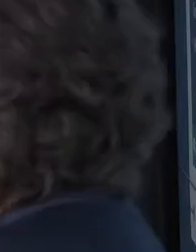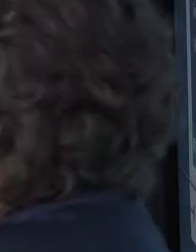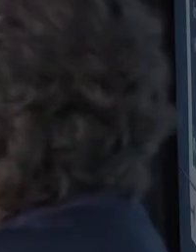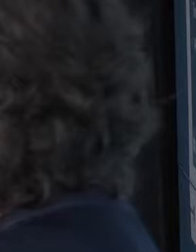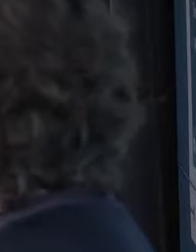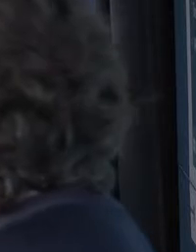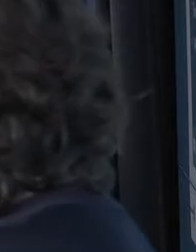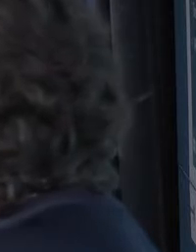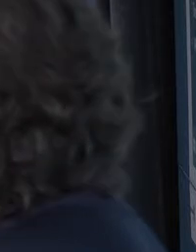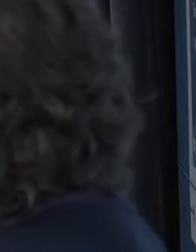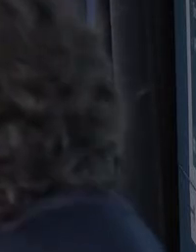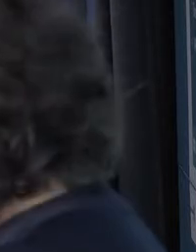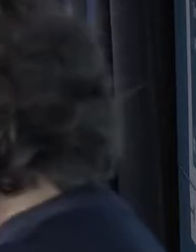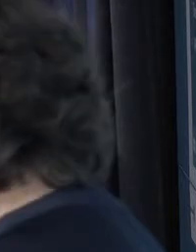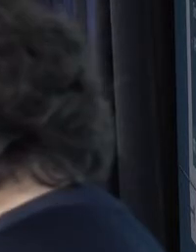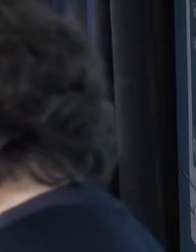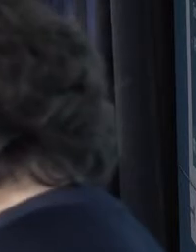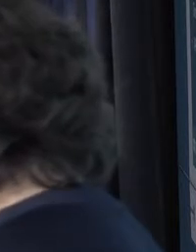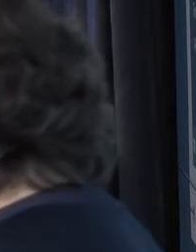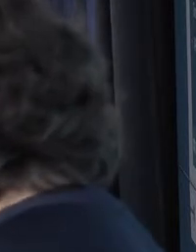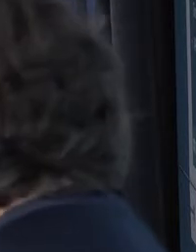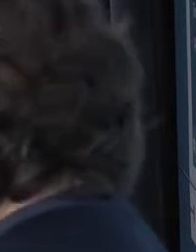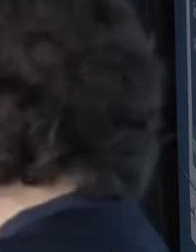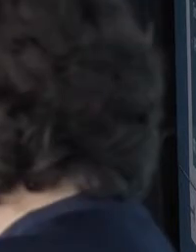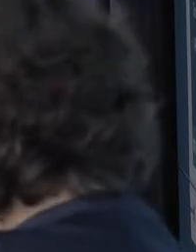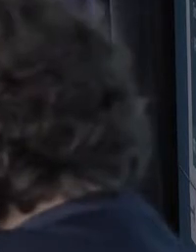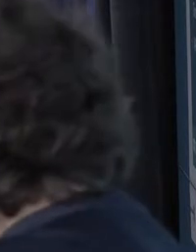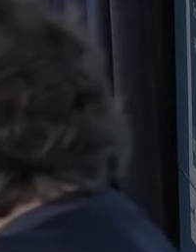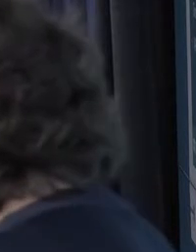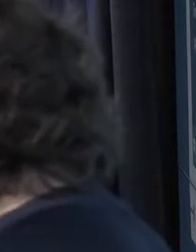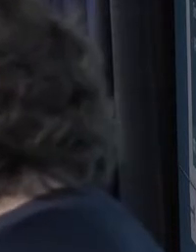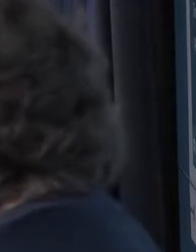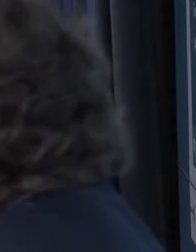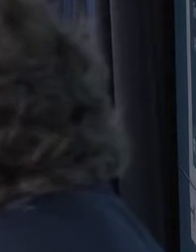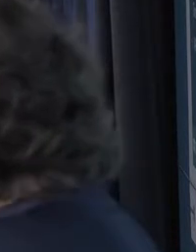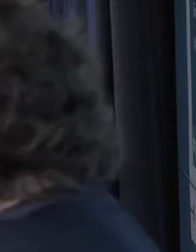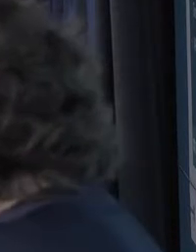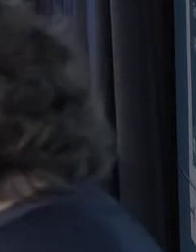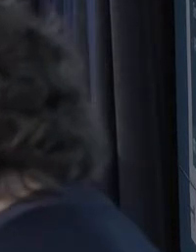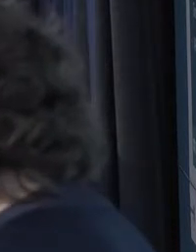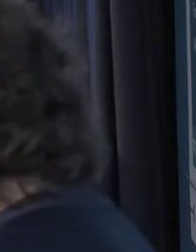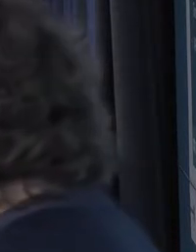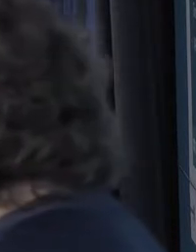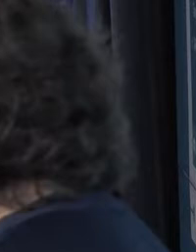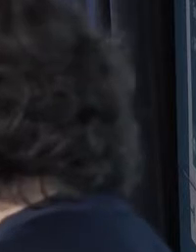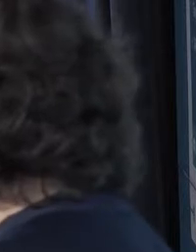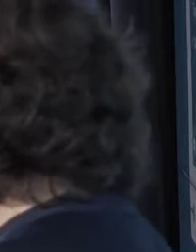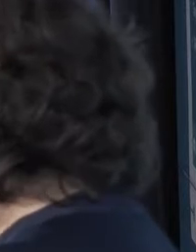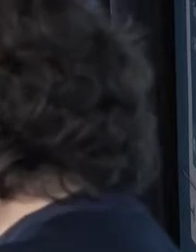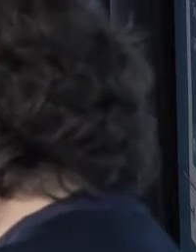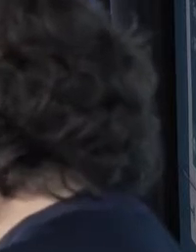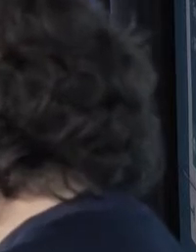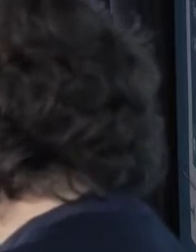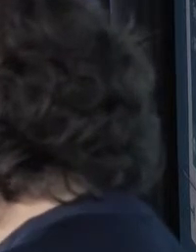powerful too, like that. So, top down, bottom up approach regarding accessibility throughout the organization.